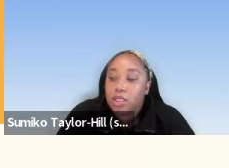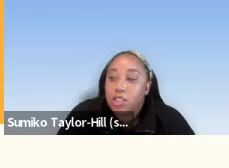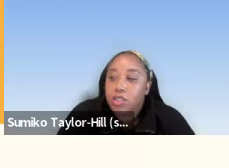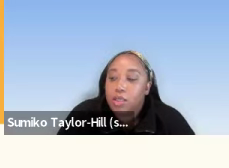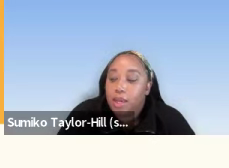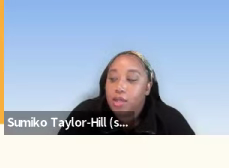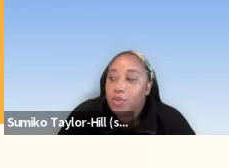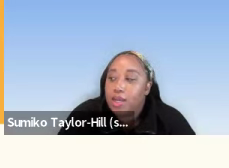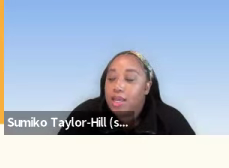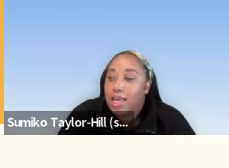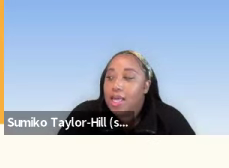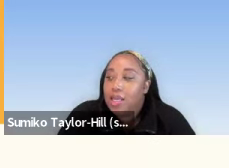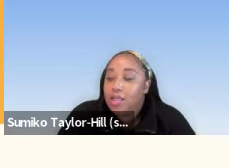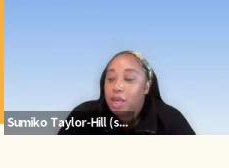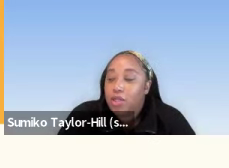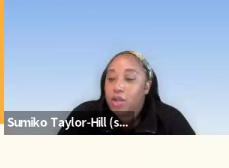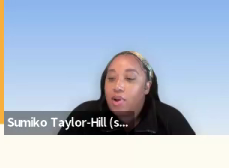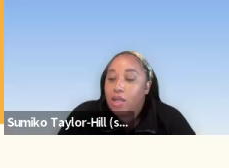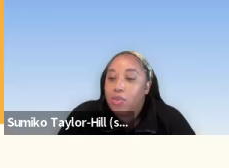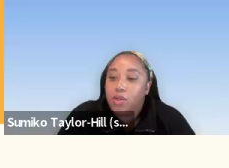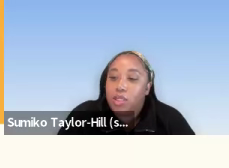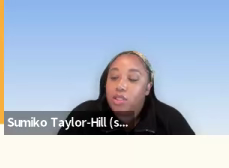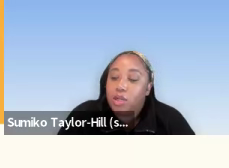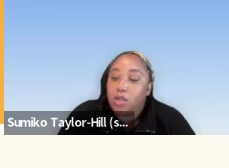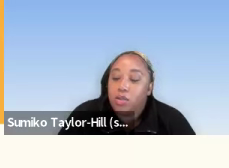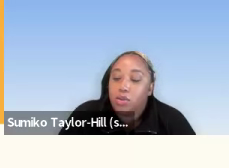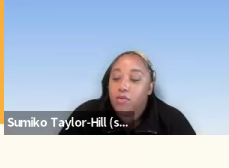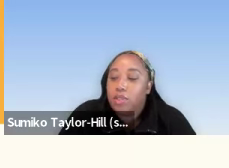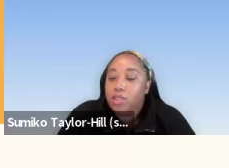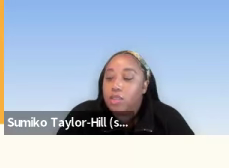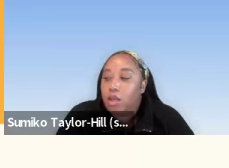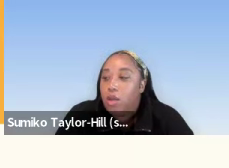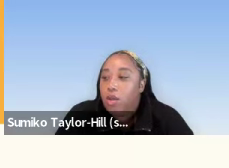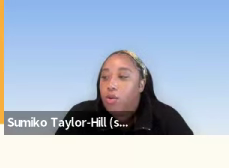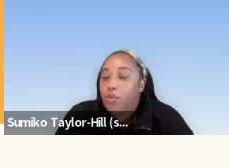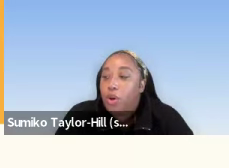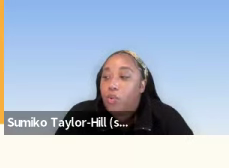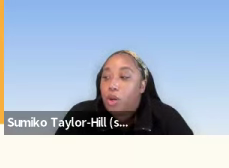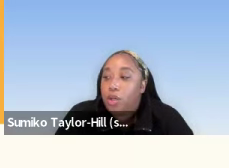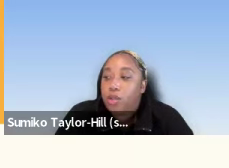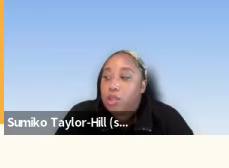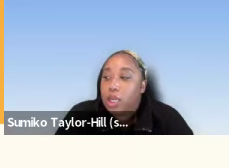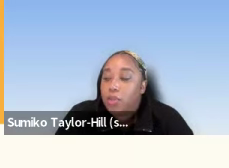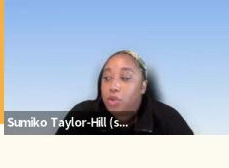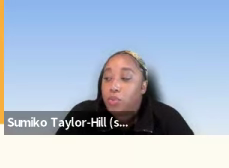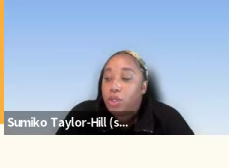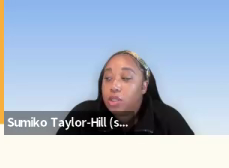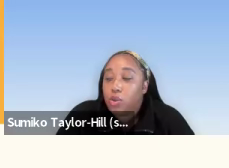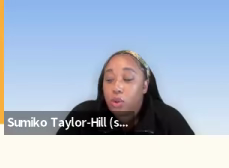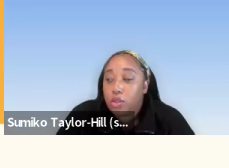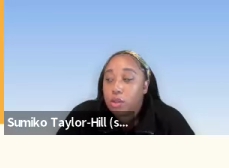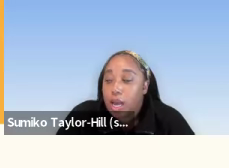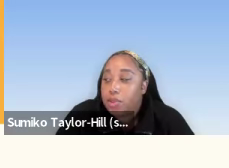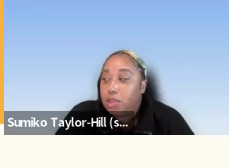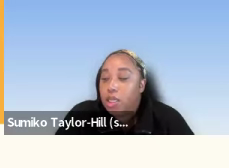of contingency management and the expansion of hospital addiction consult services. Through her work, she aims to